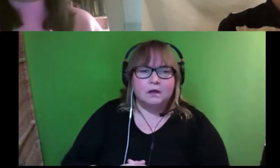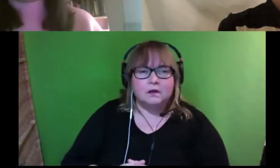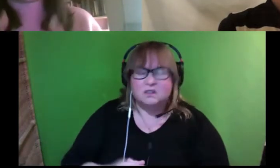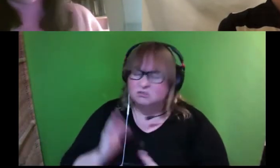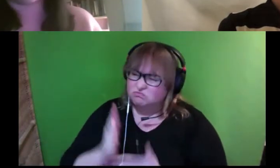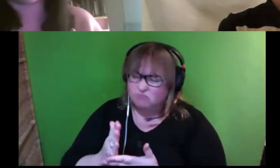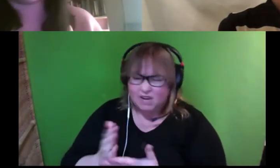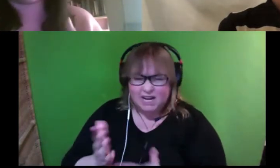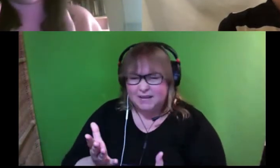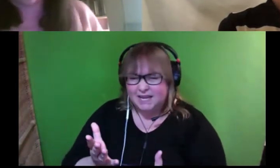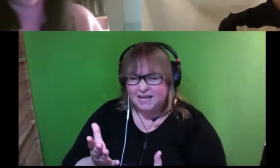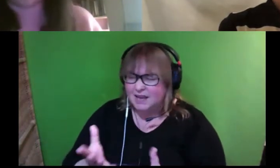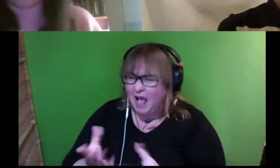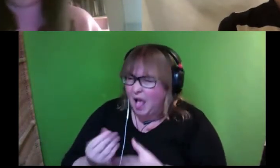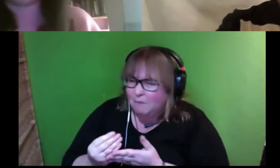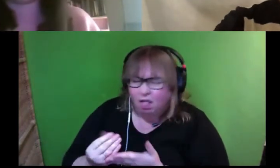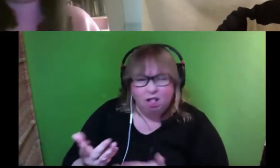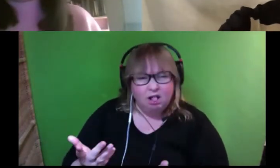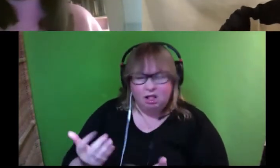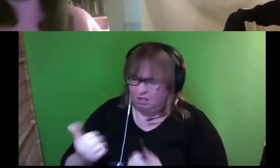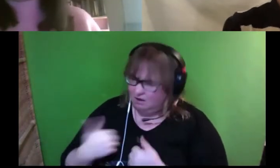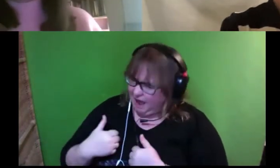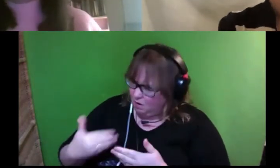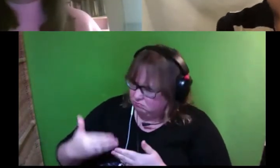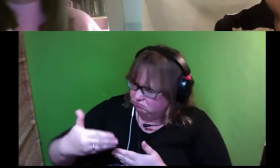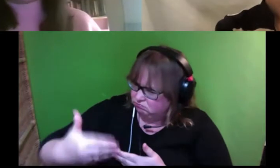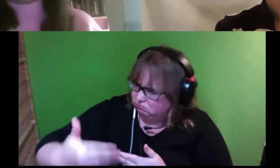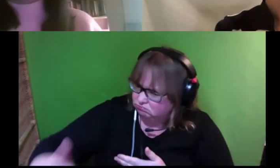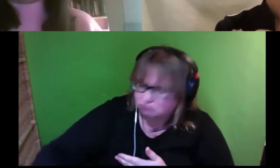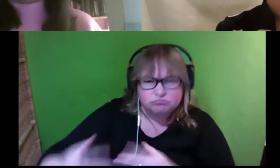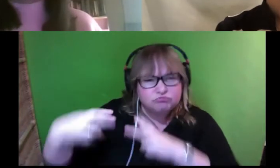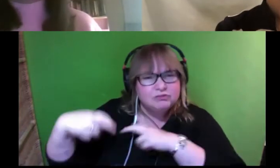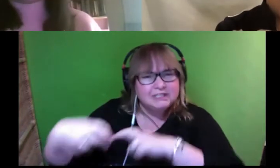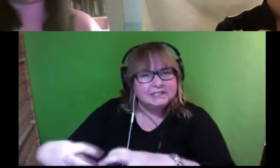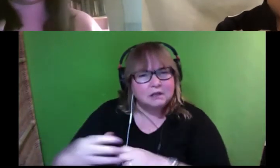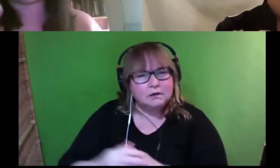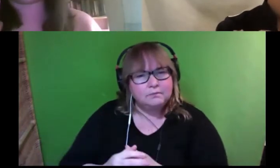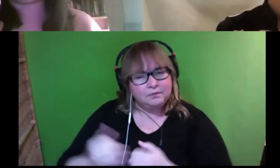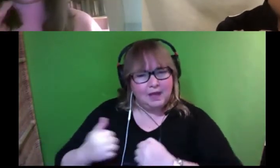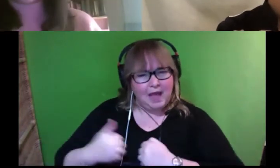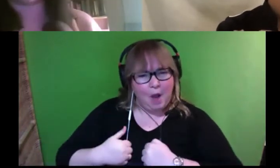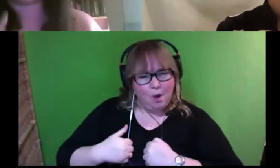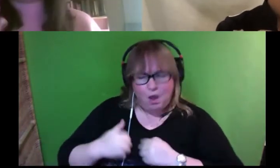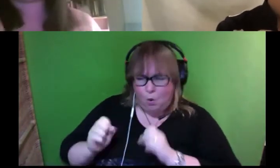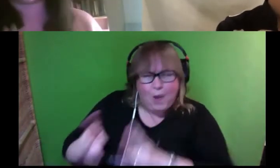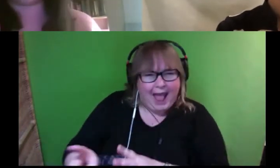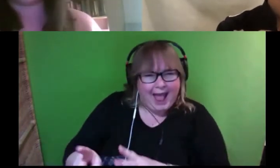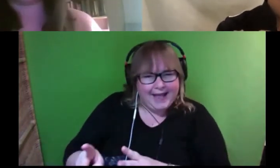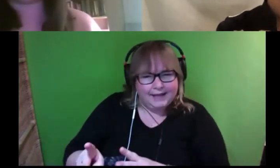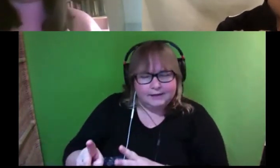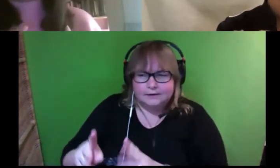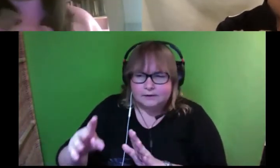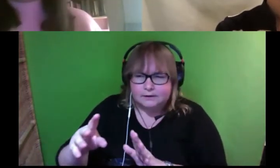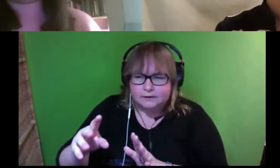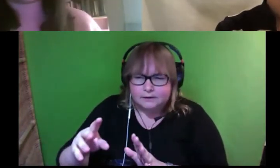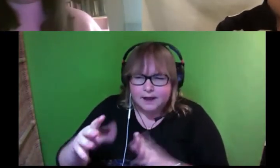next stage in our collective research, because our approach to curatorial work has always been very collaborative and dialogic,